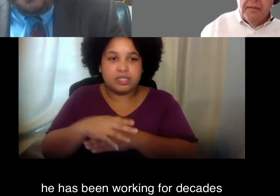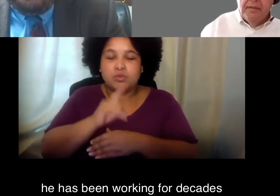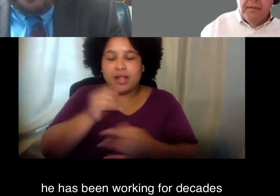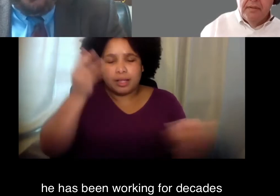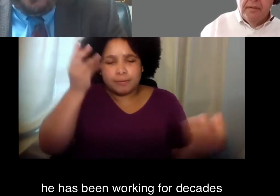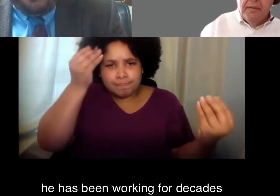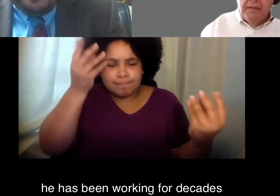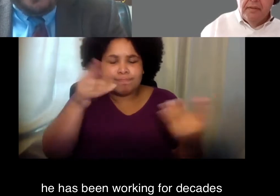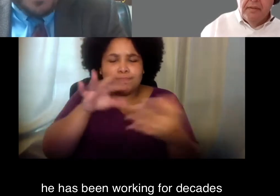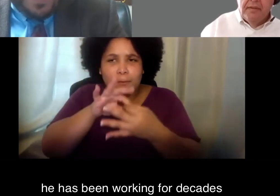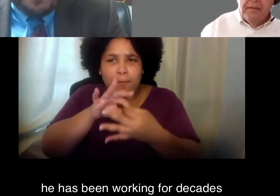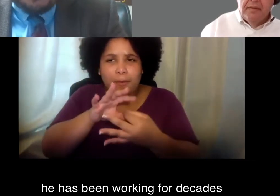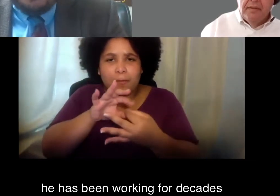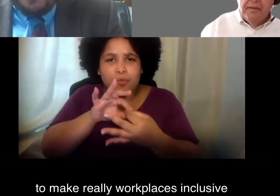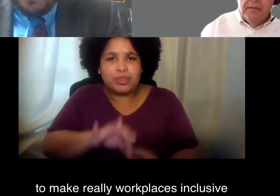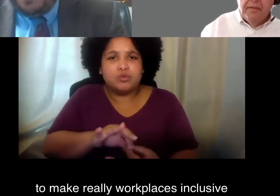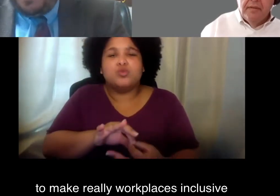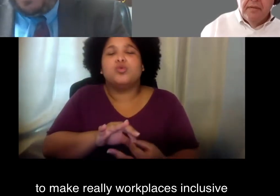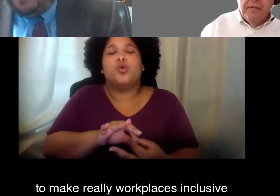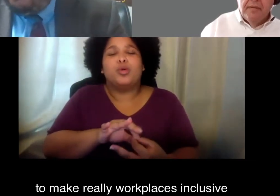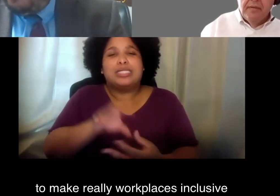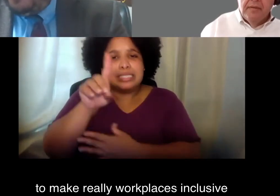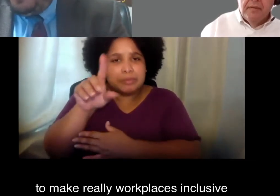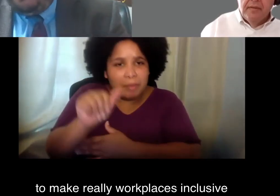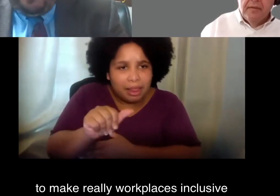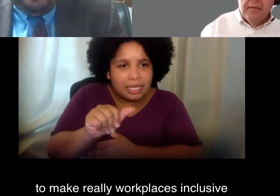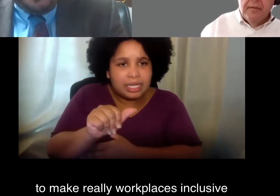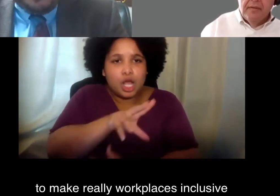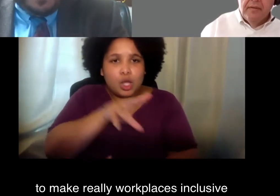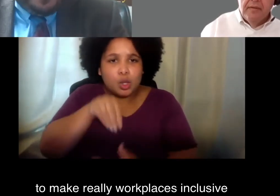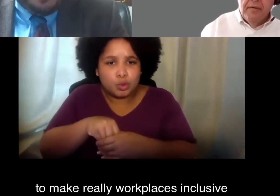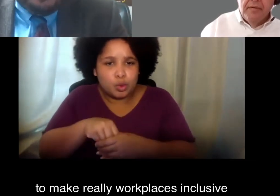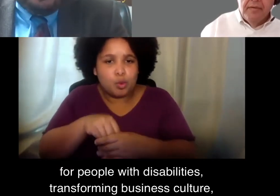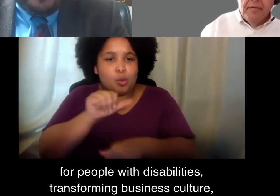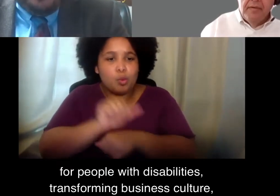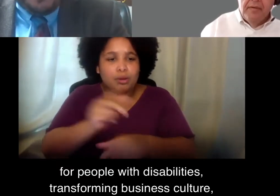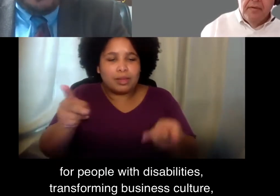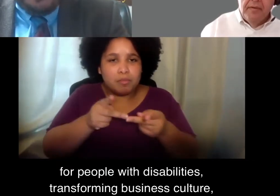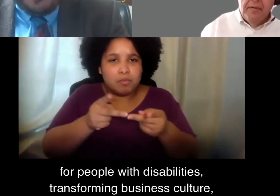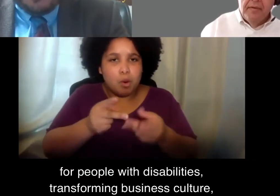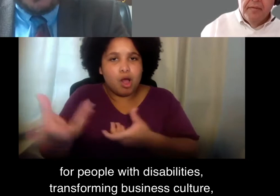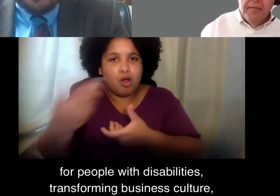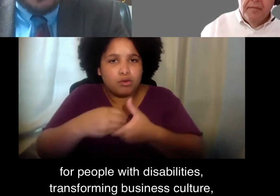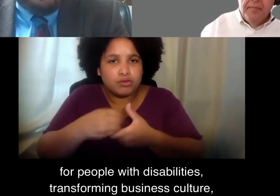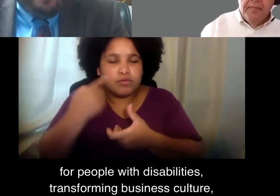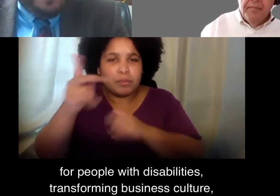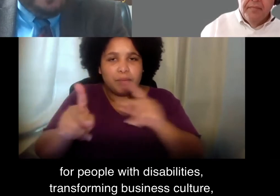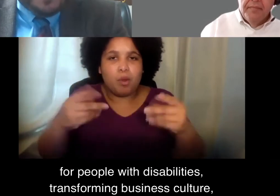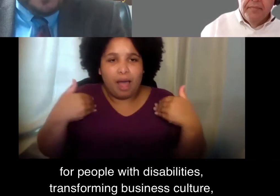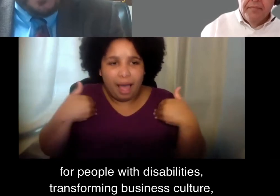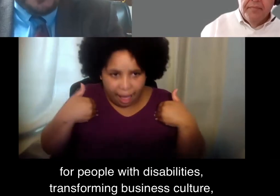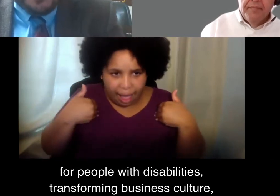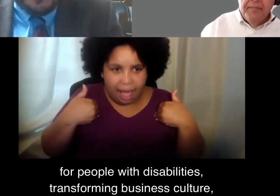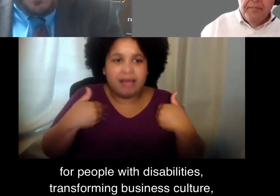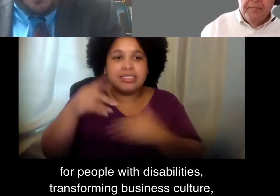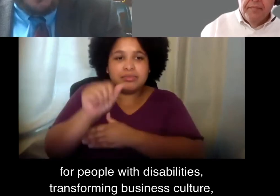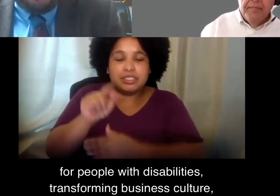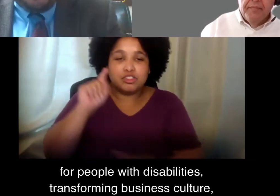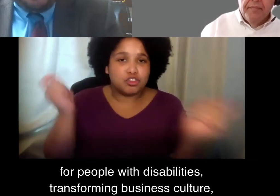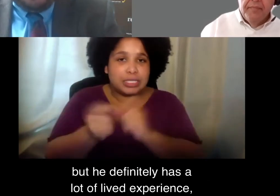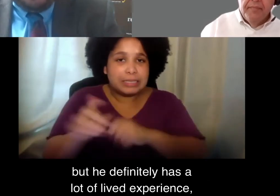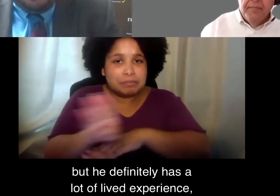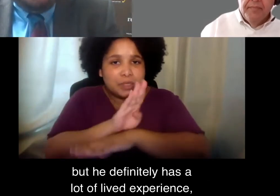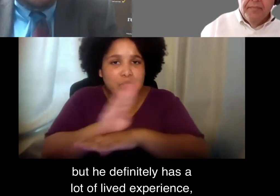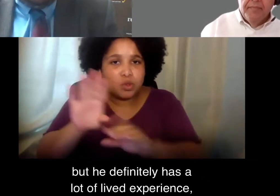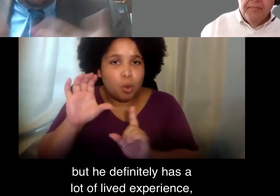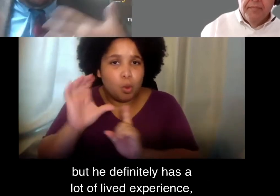has been working for decades to make really workplaces inclusive for people with disabilities, transforming business culture.